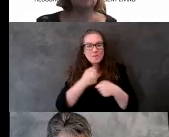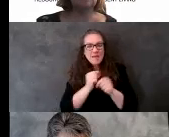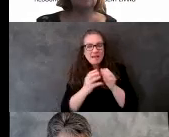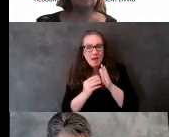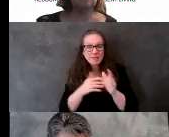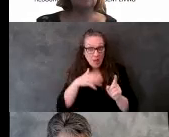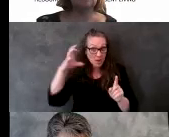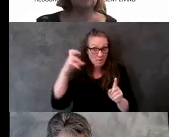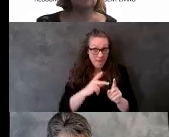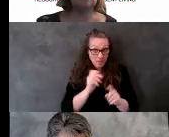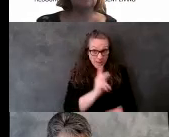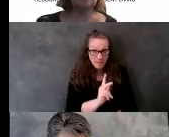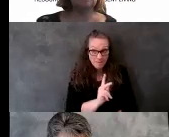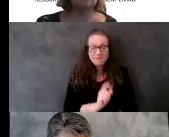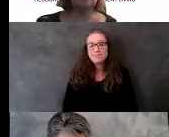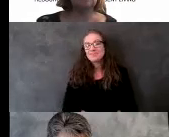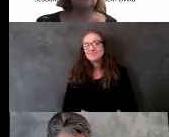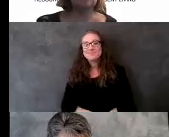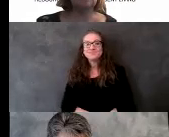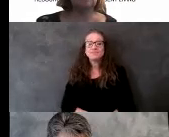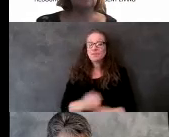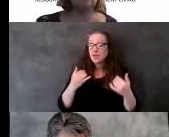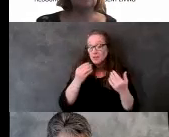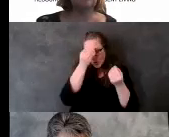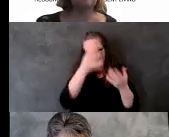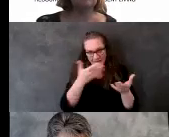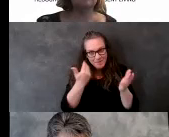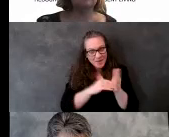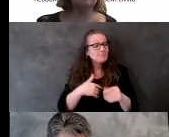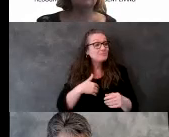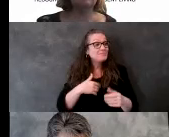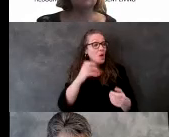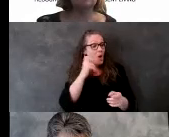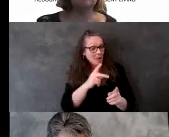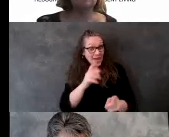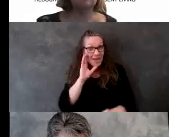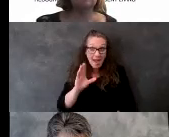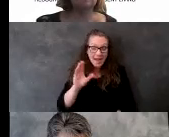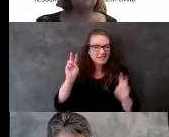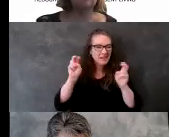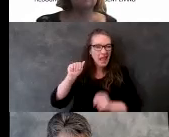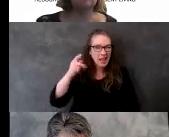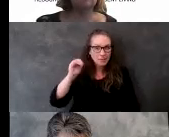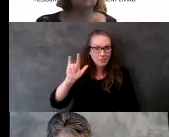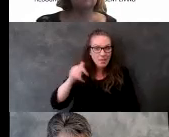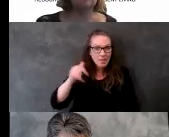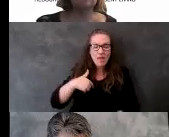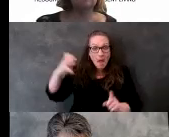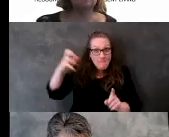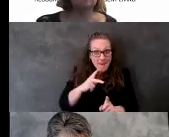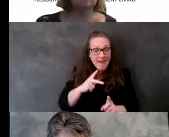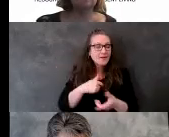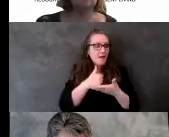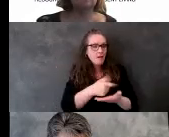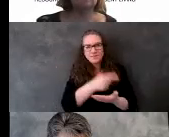right back. Okay, now I'm back. Here's your documents, April. Okay, so that's helpful to them so they're not just